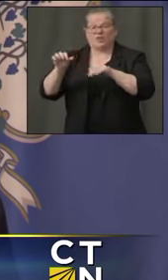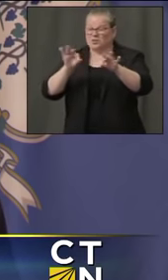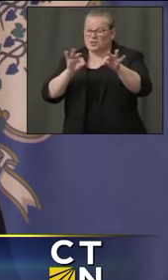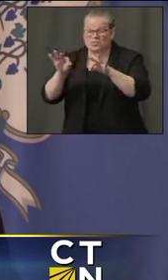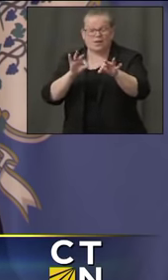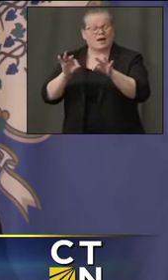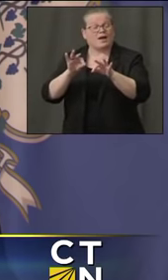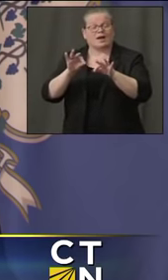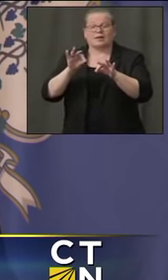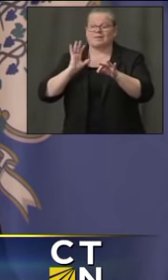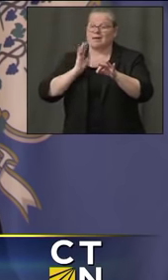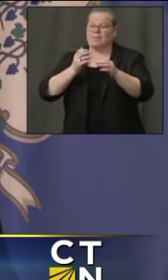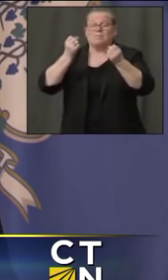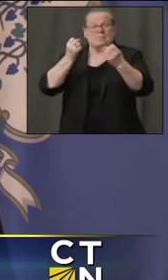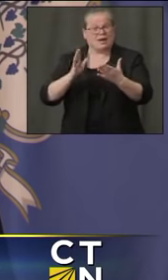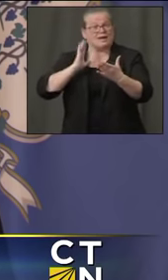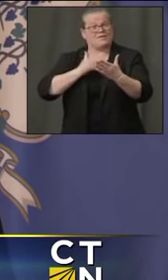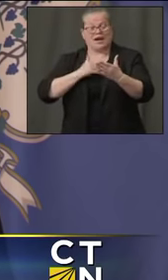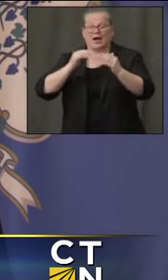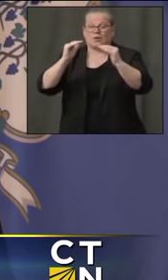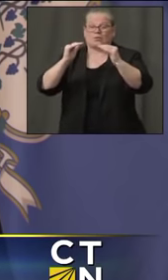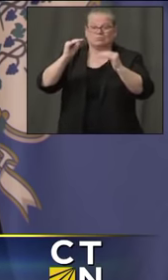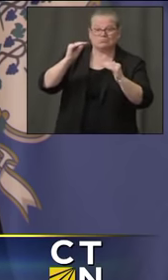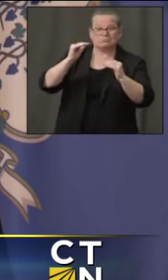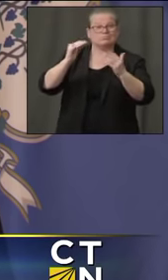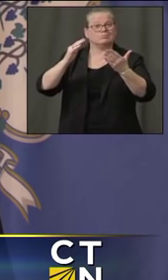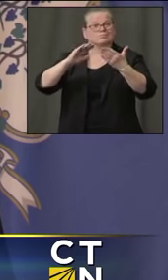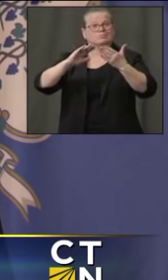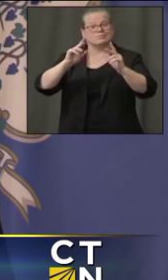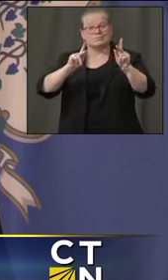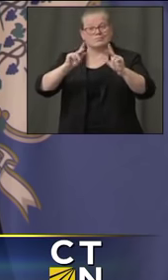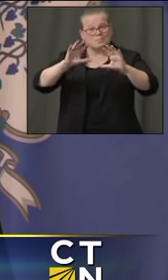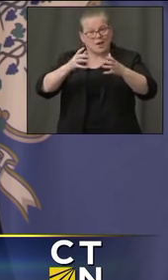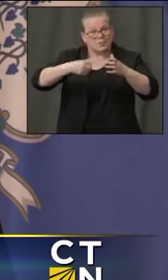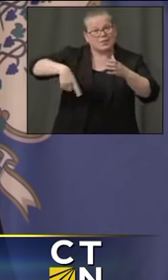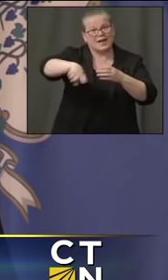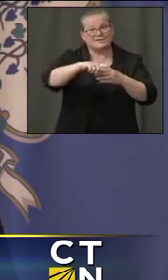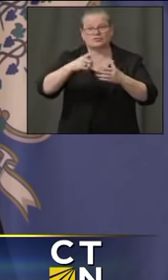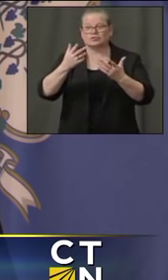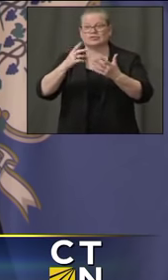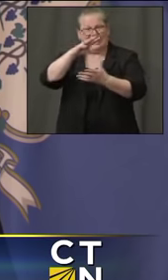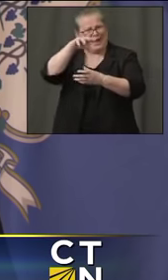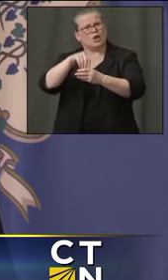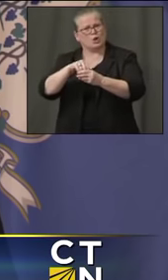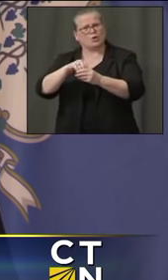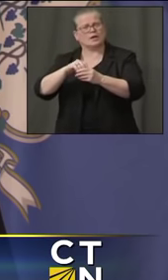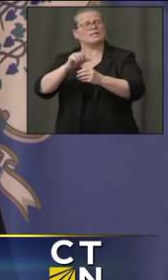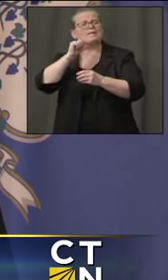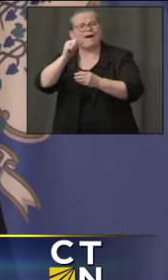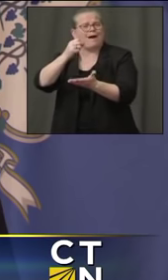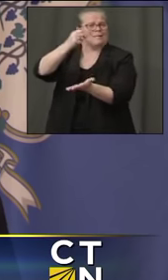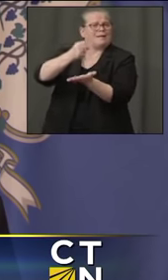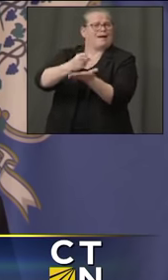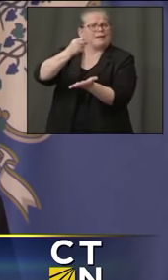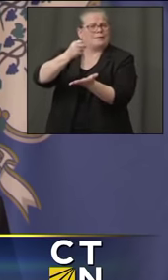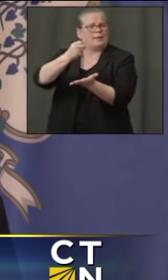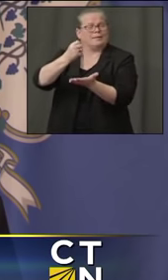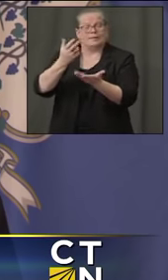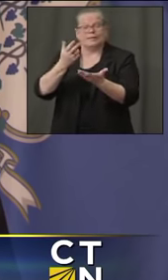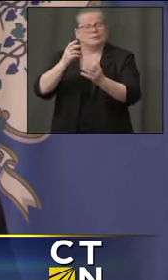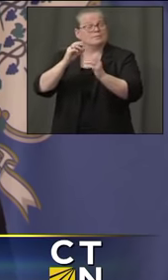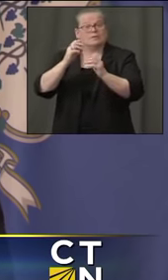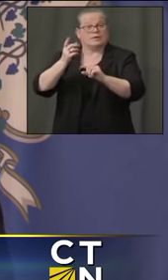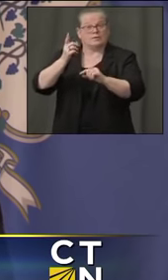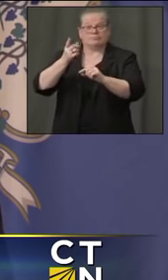undocumented, in terms of what we provide for supports, what we provide in terms of no evictions, what we provide in terms of no